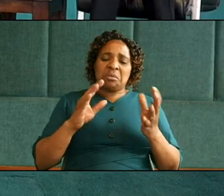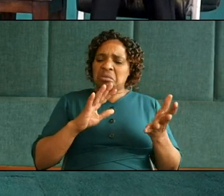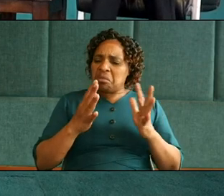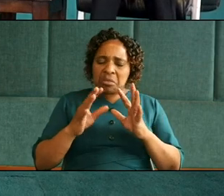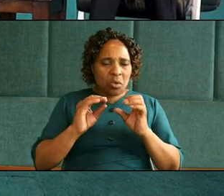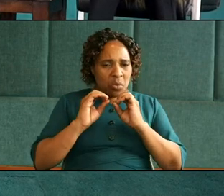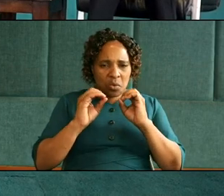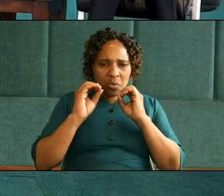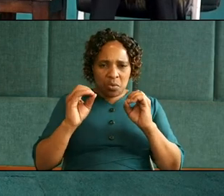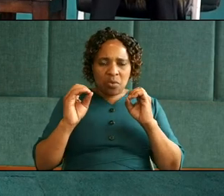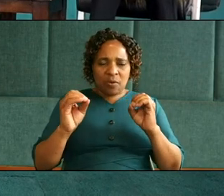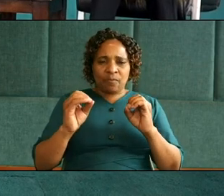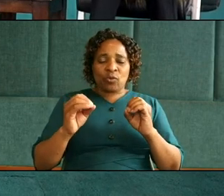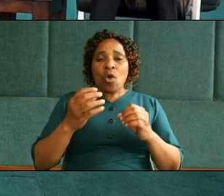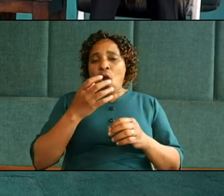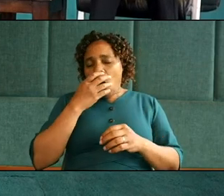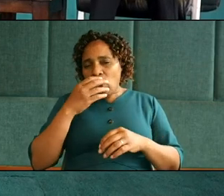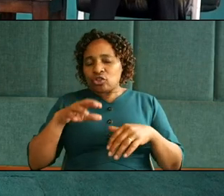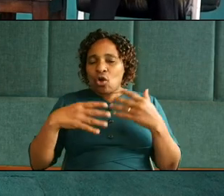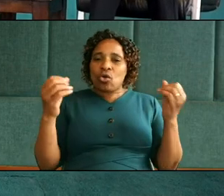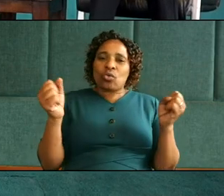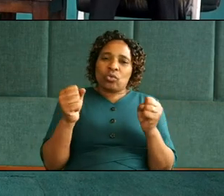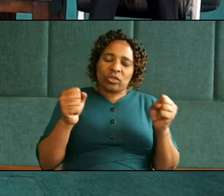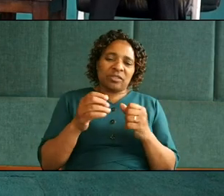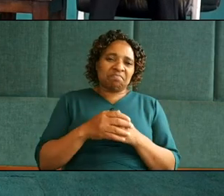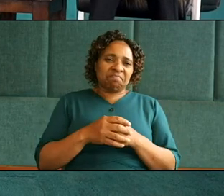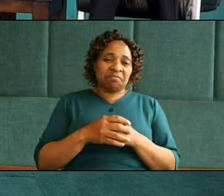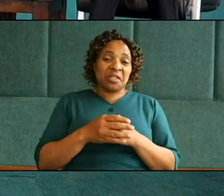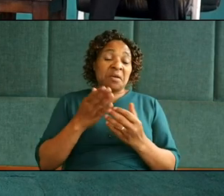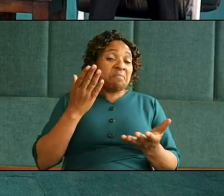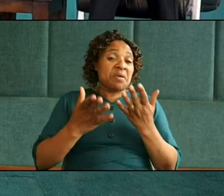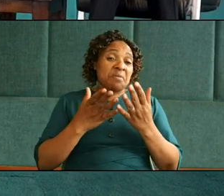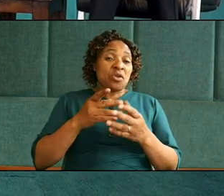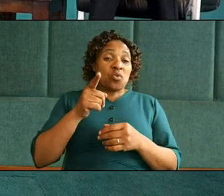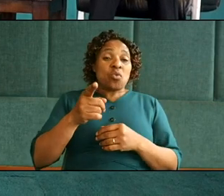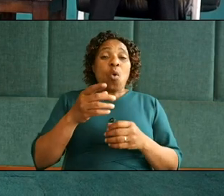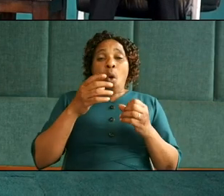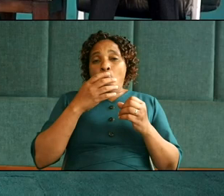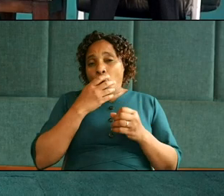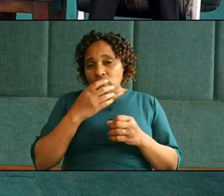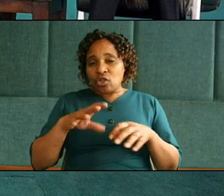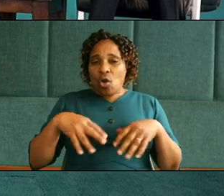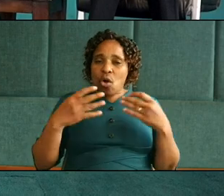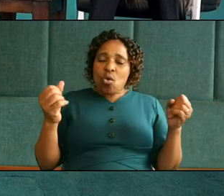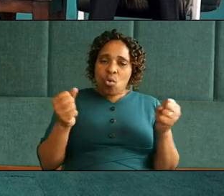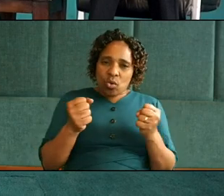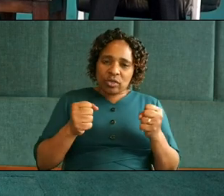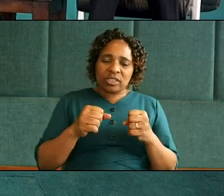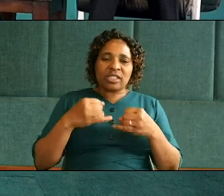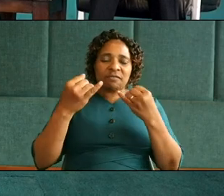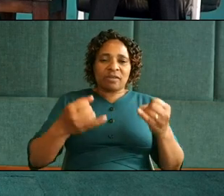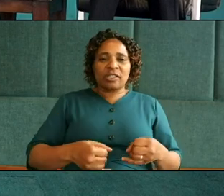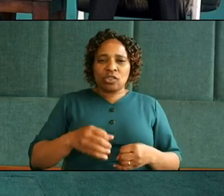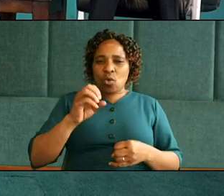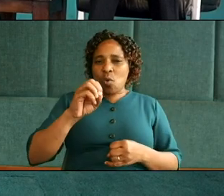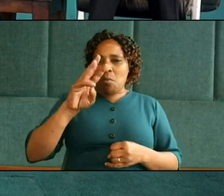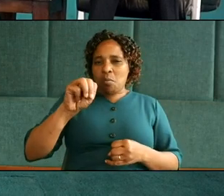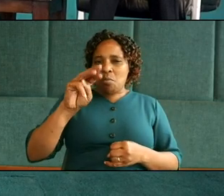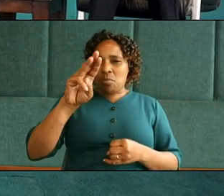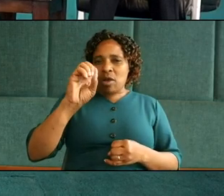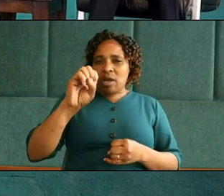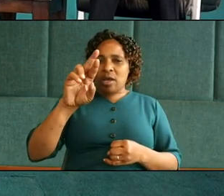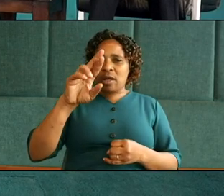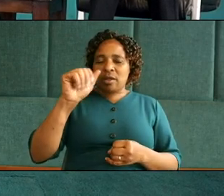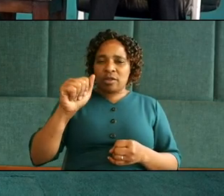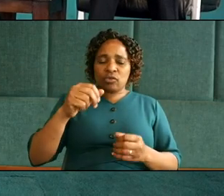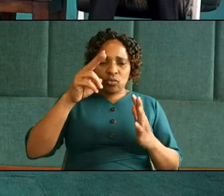no lukewarm. Amen. I love what you've said. You're either hot or cold. And I'd just like to invite Omweri to read for us the